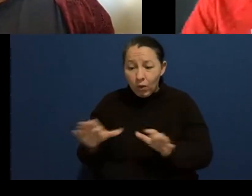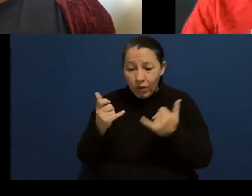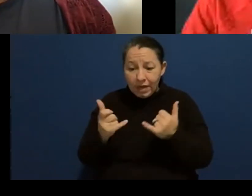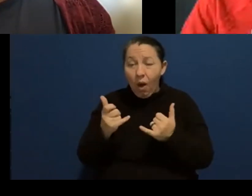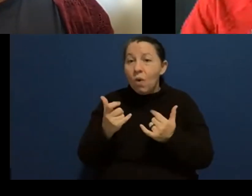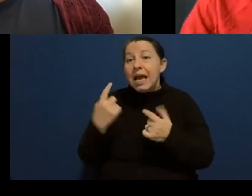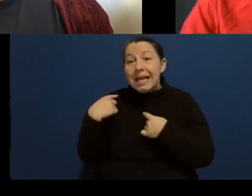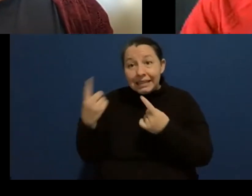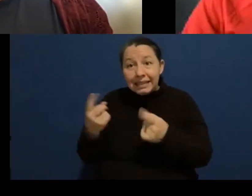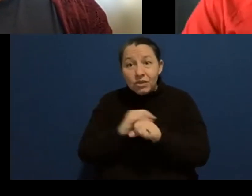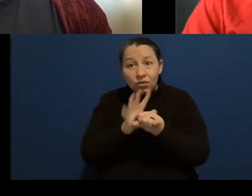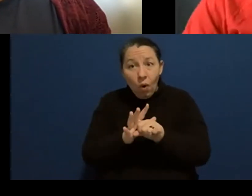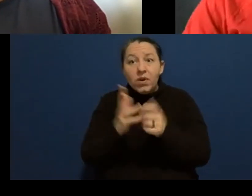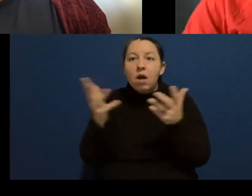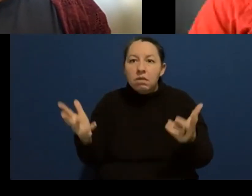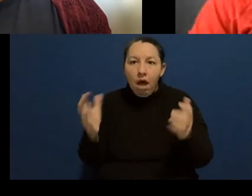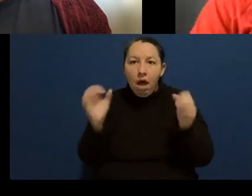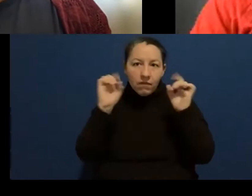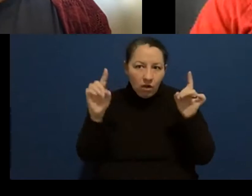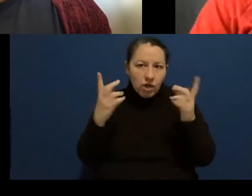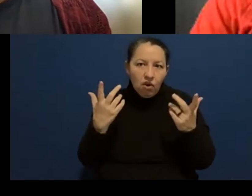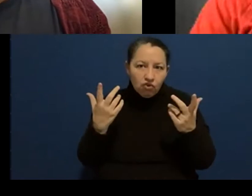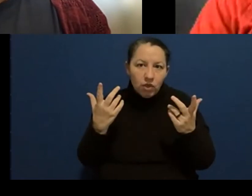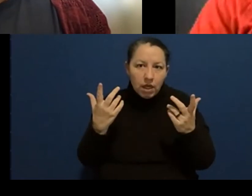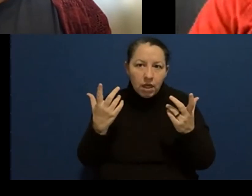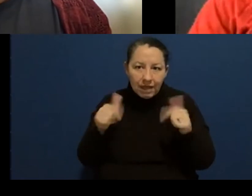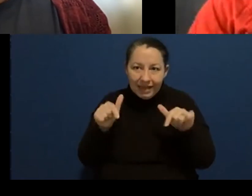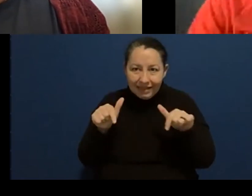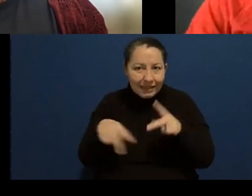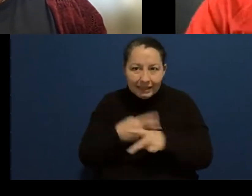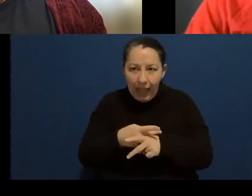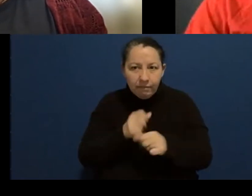doing a lot of education over just like this. So this is,